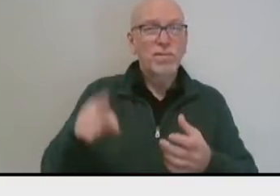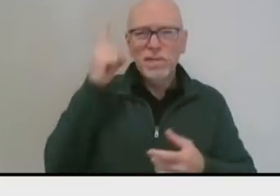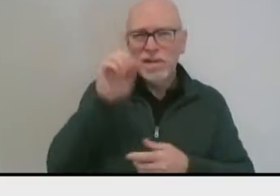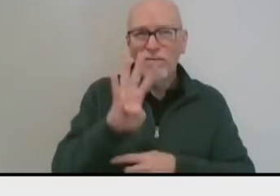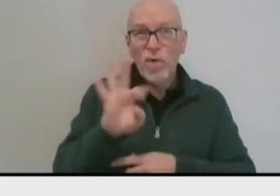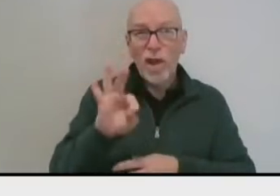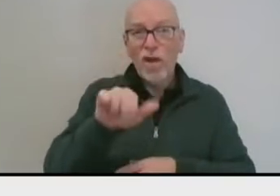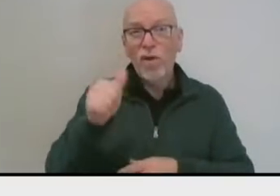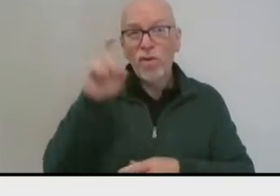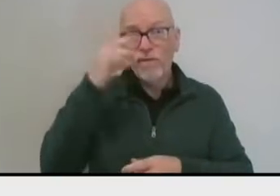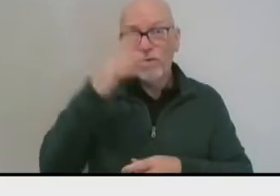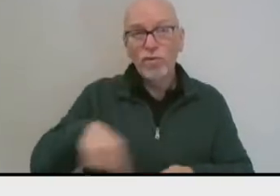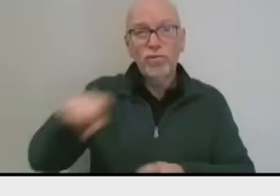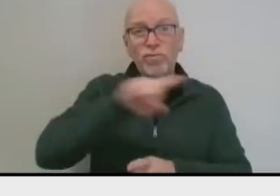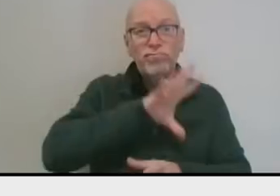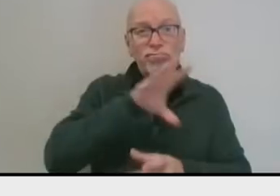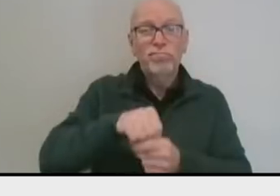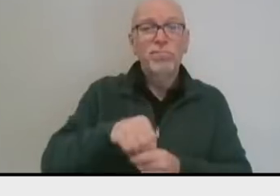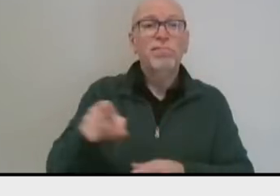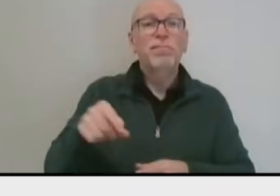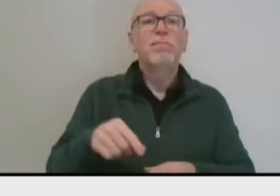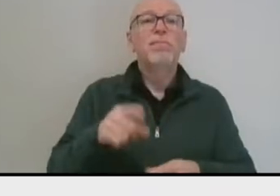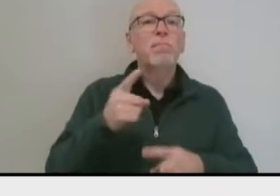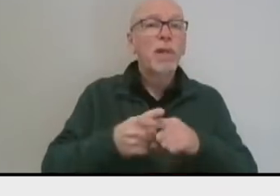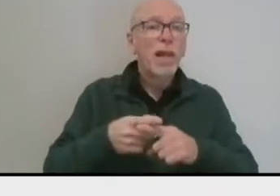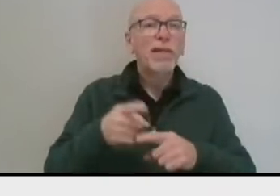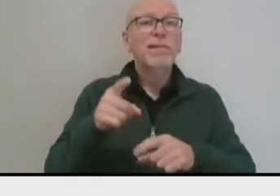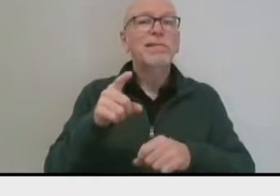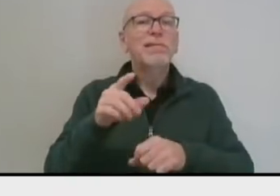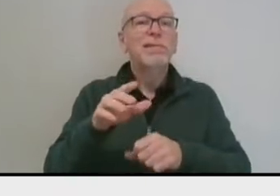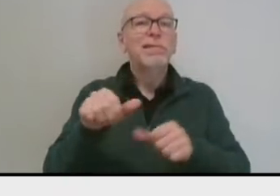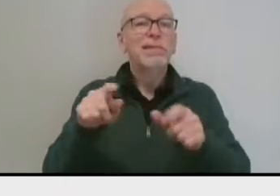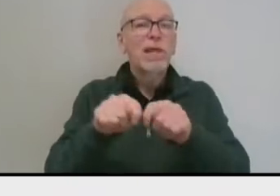governors, but more than that when you include the territories.